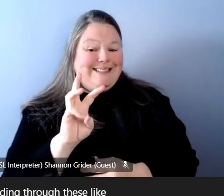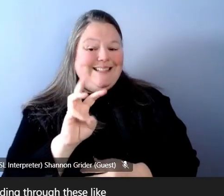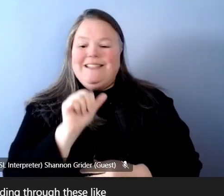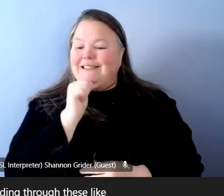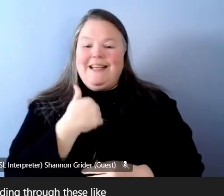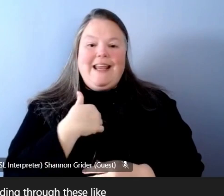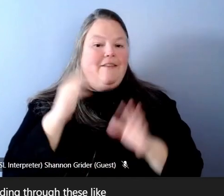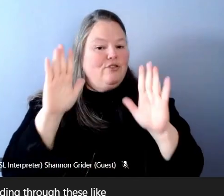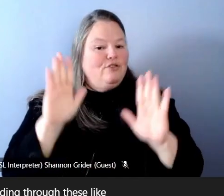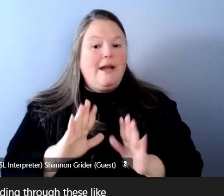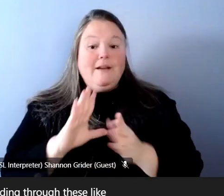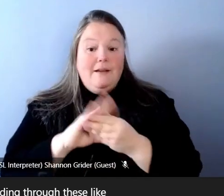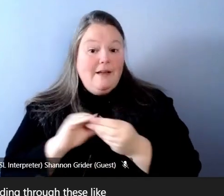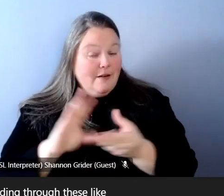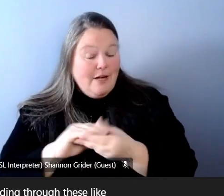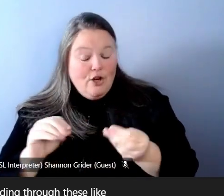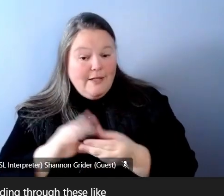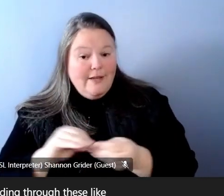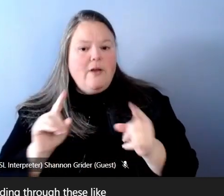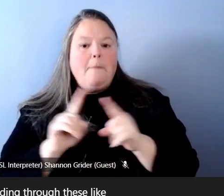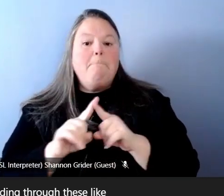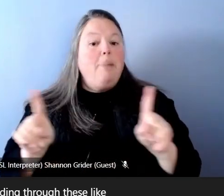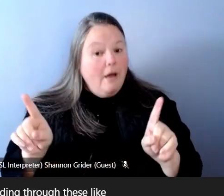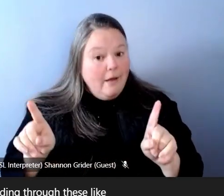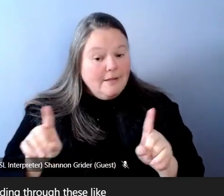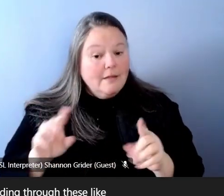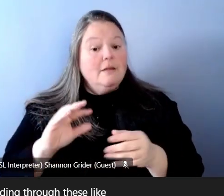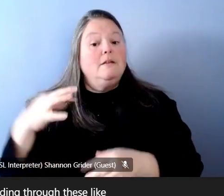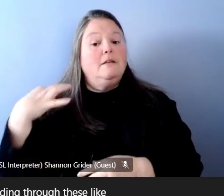as a narrative. It had